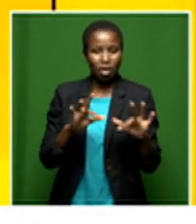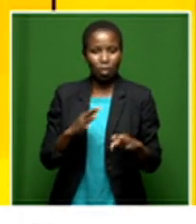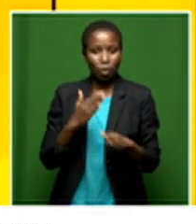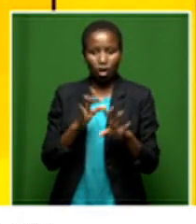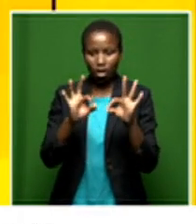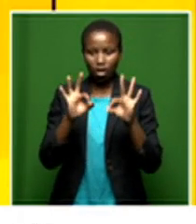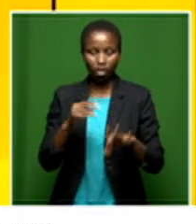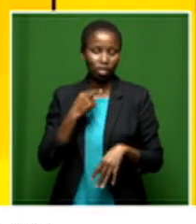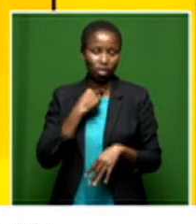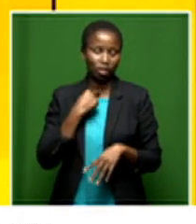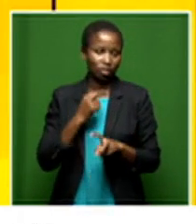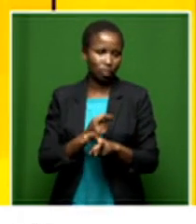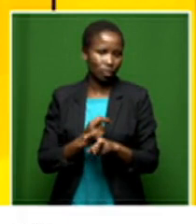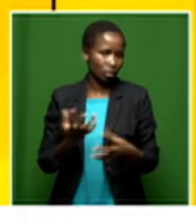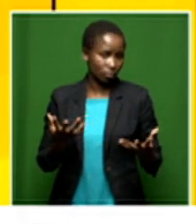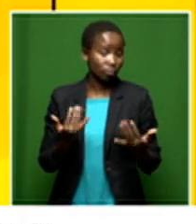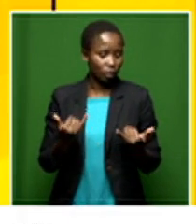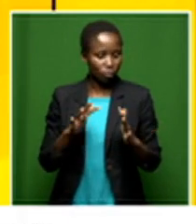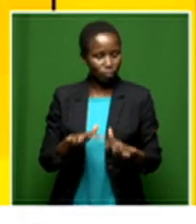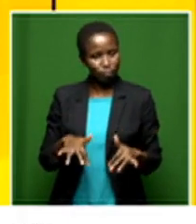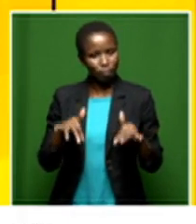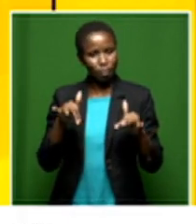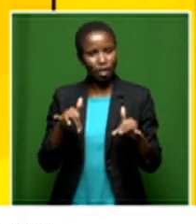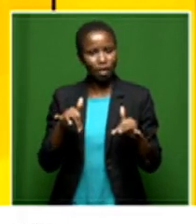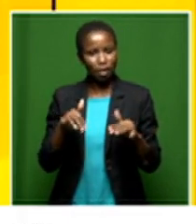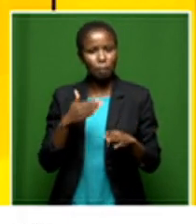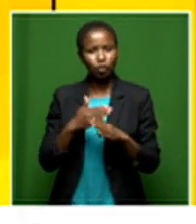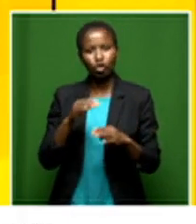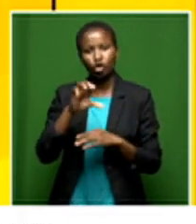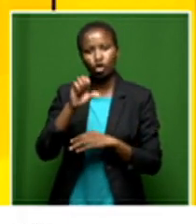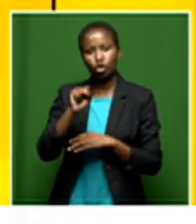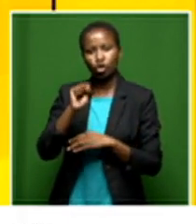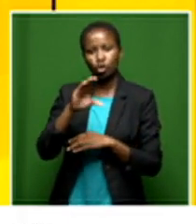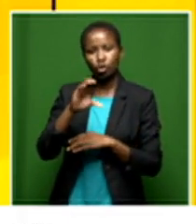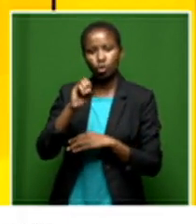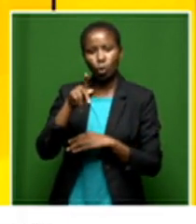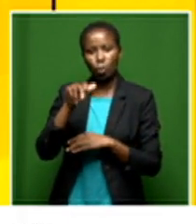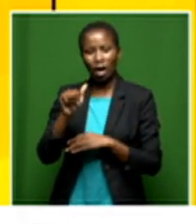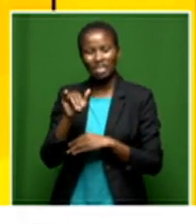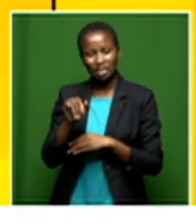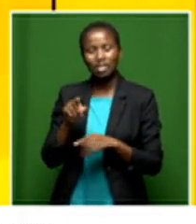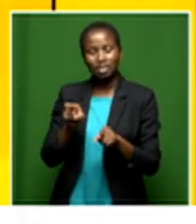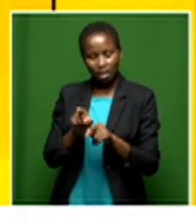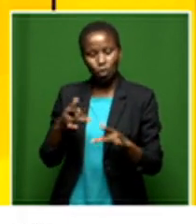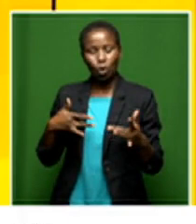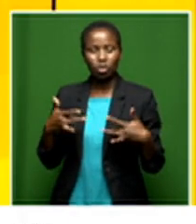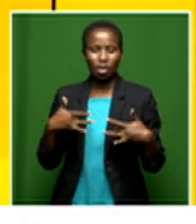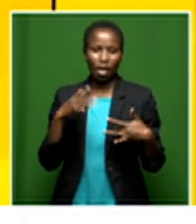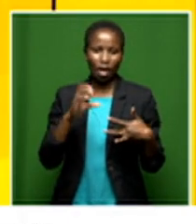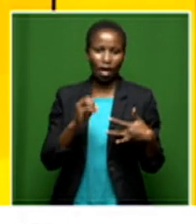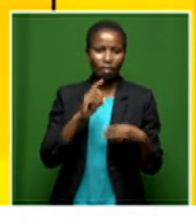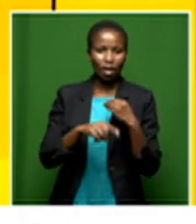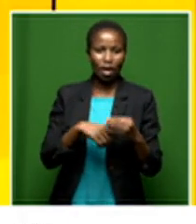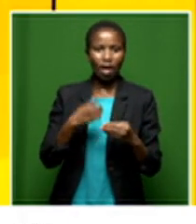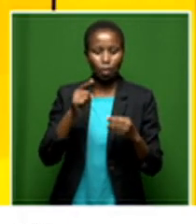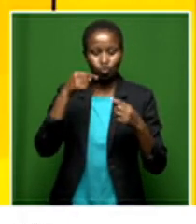function optimally. Now, Parliament's Standing Committee on Public Accounts, SCOPA, has also expressed concern following the Auditor General's report